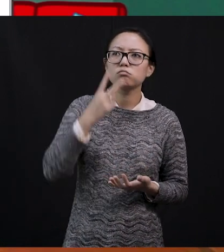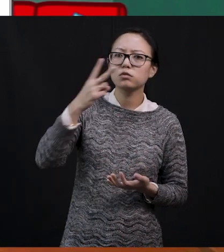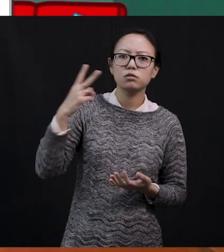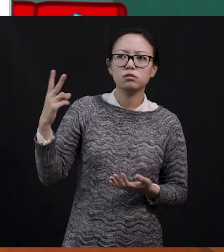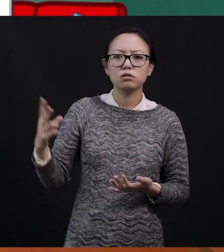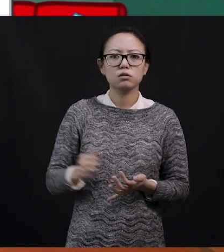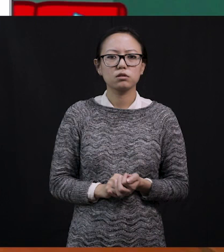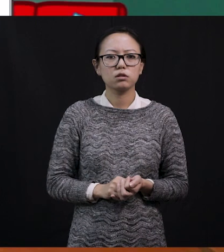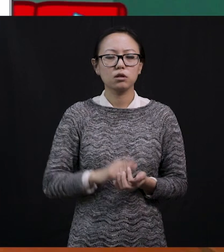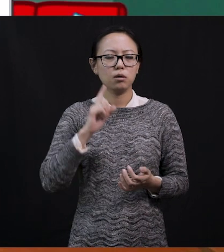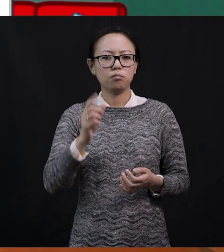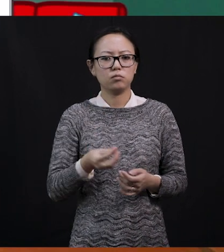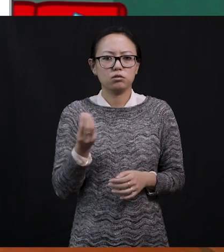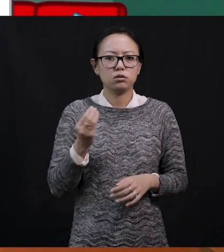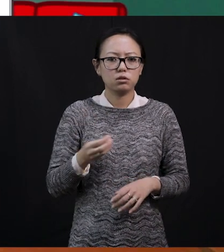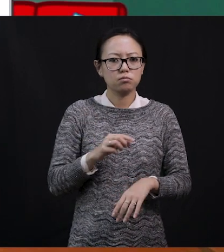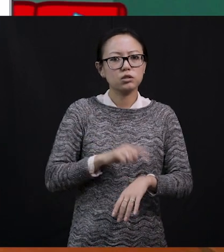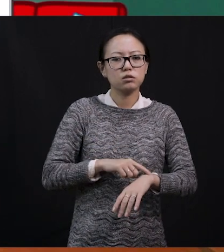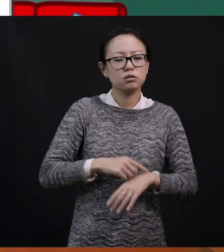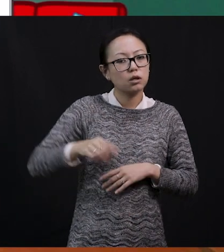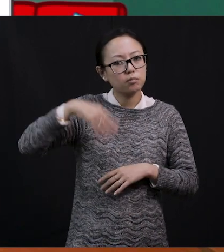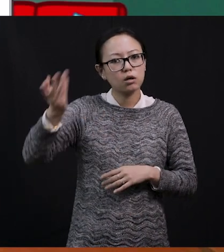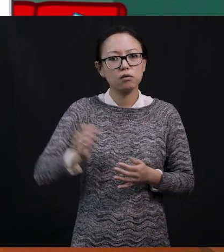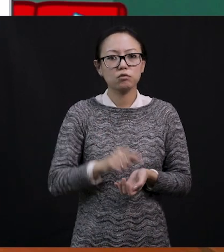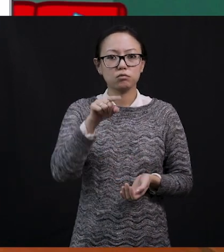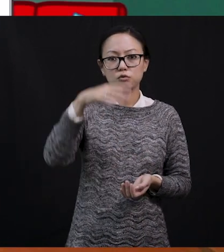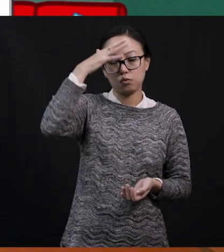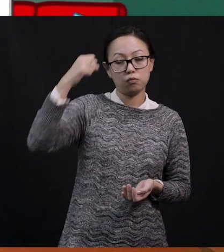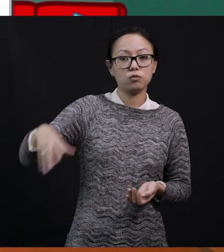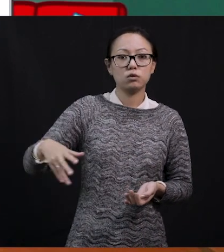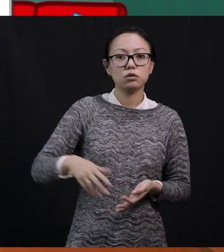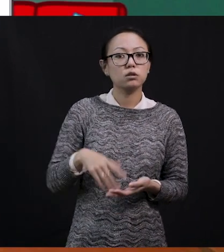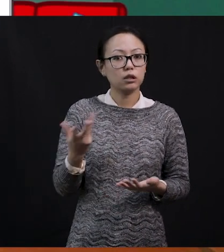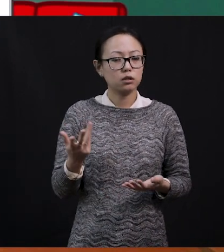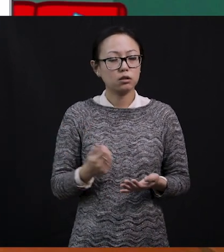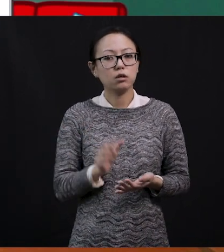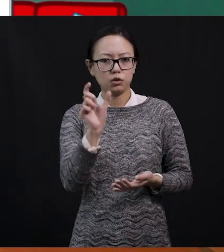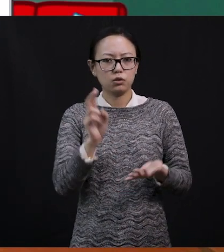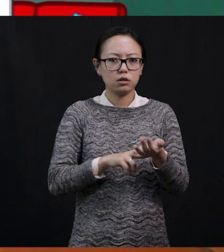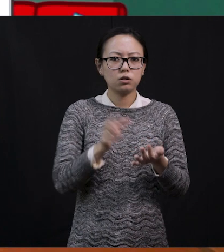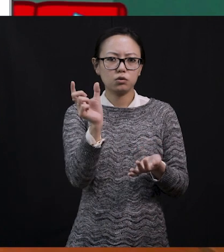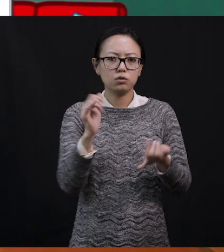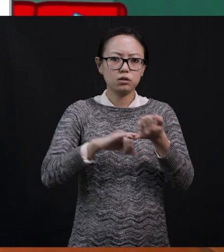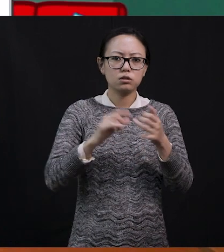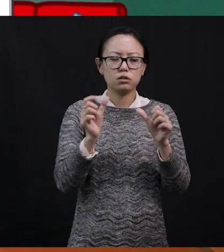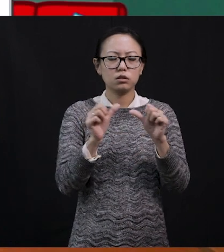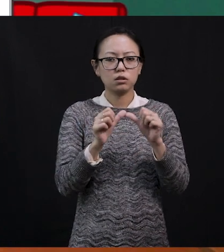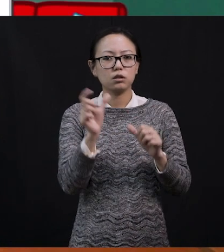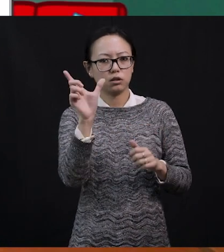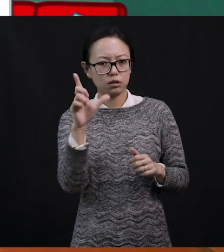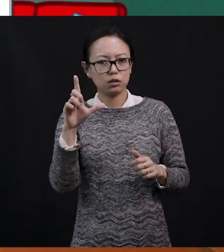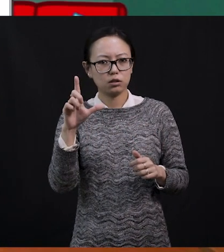So not just a single event, but an entire episode, a whole trip he has forgotten. So that was the unusual thing about